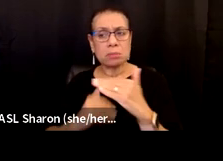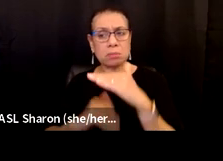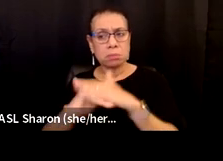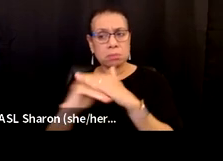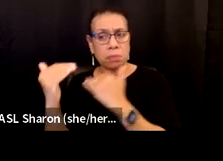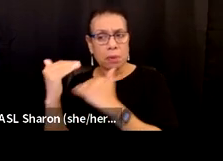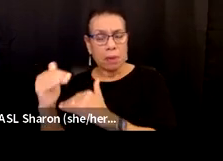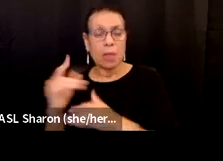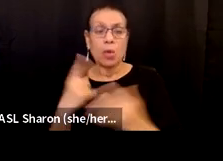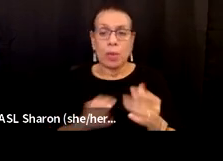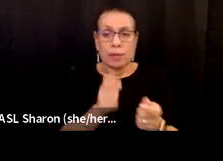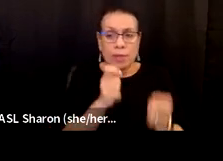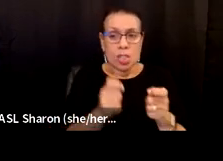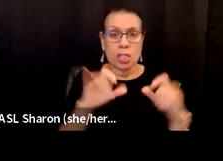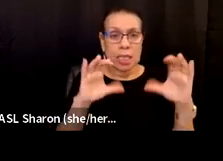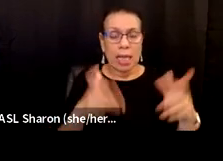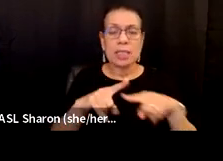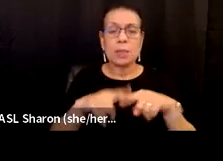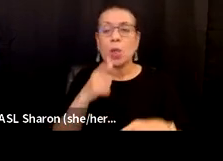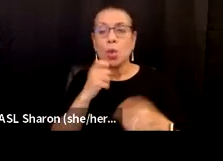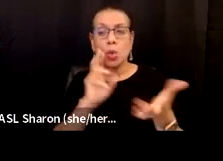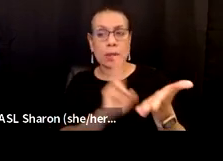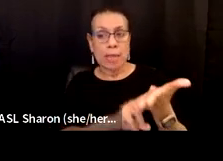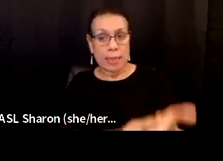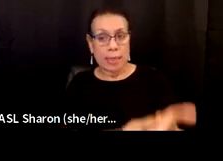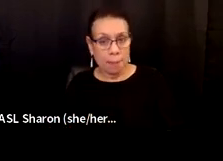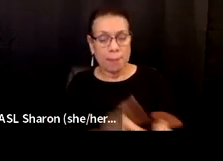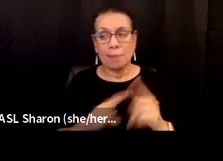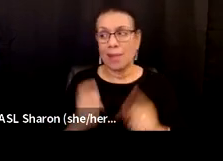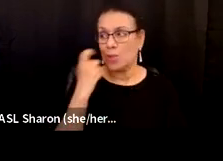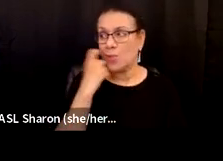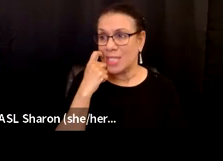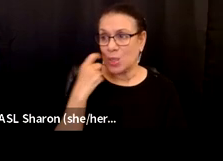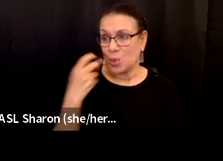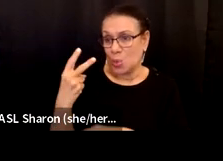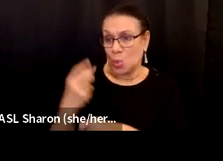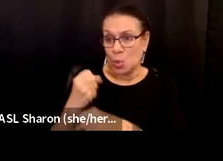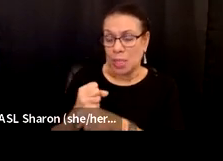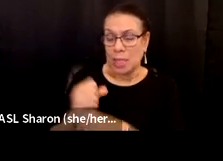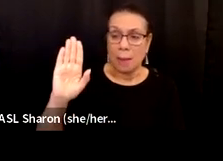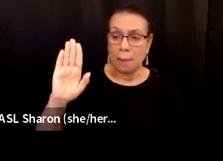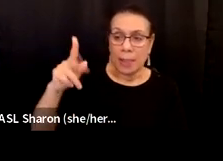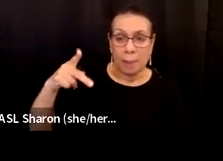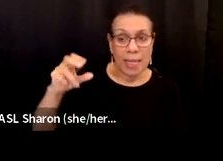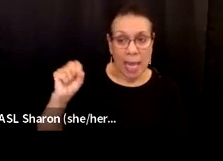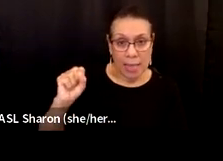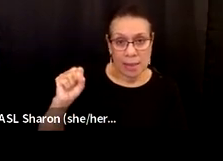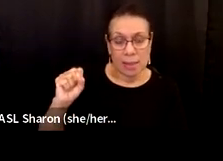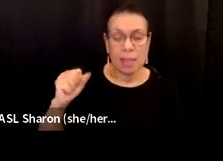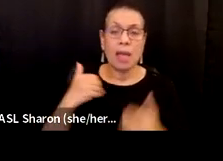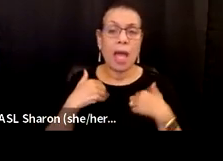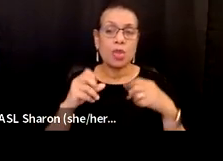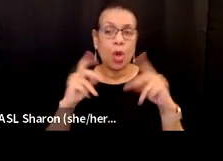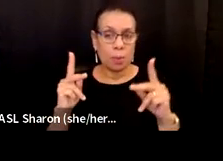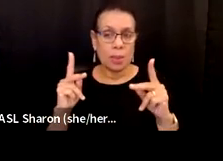adjusted classrooms based on enrollment however the past several years boston public schools has had the opportunity to